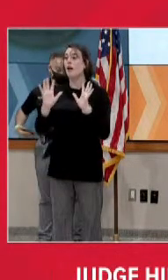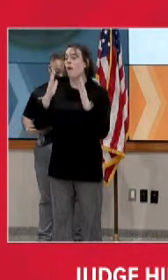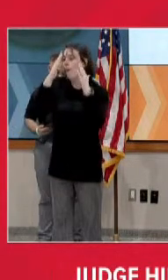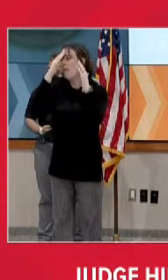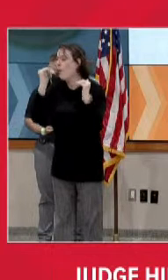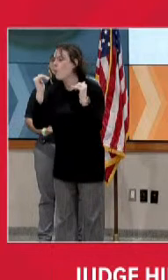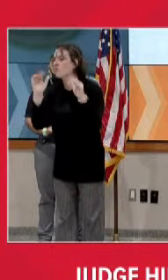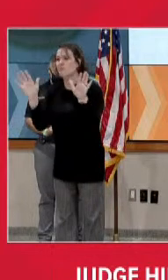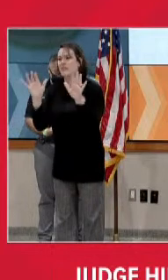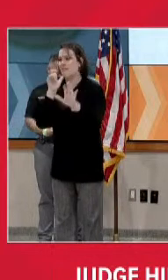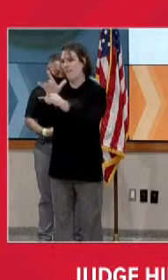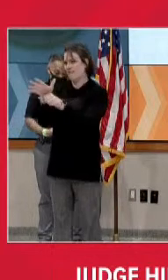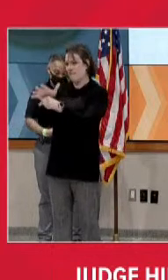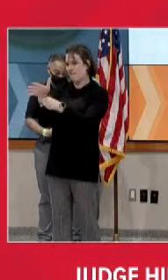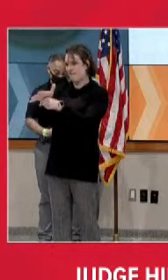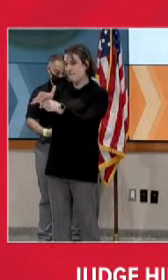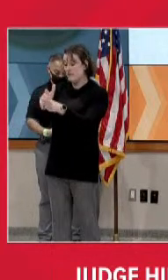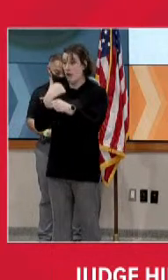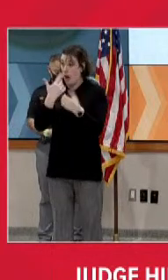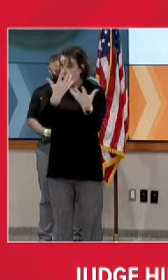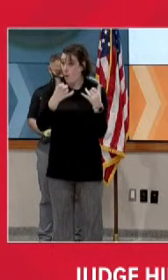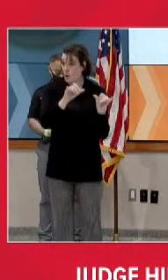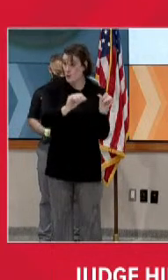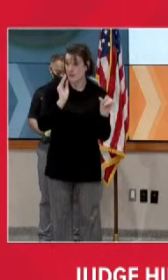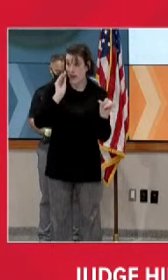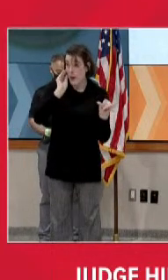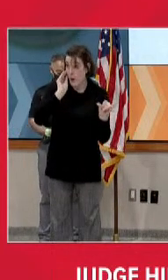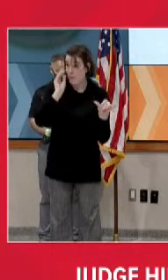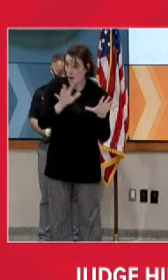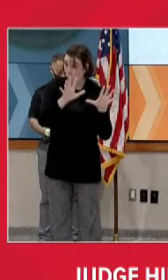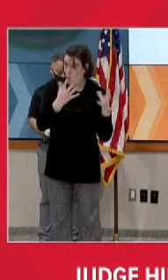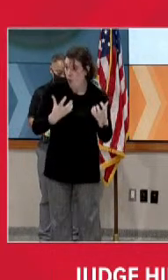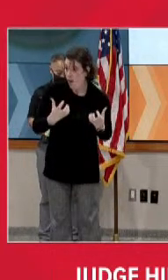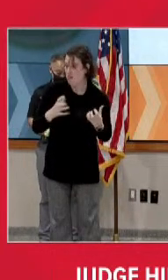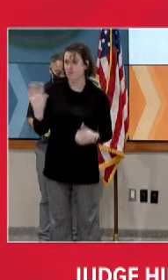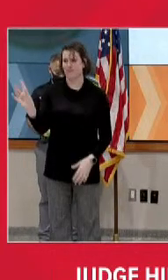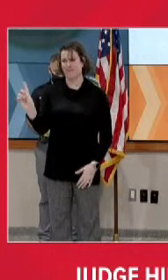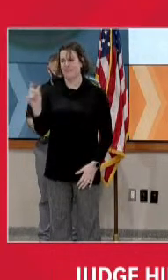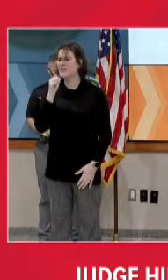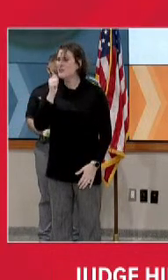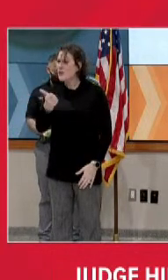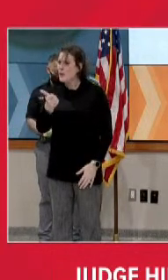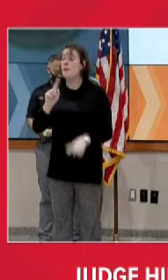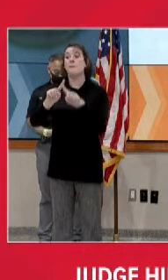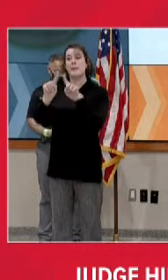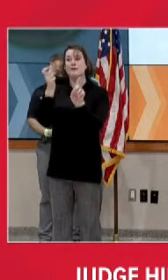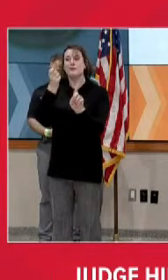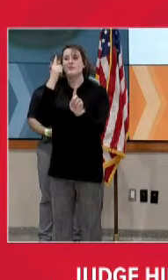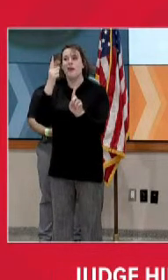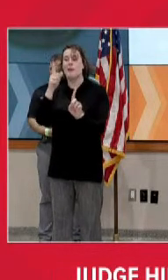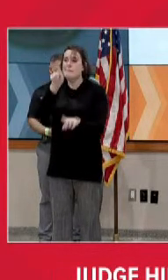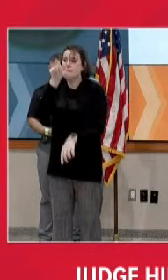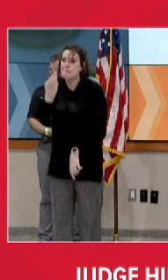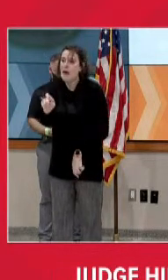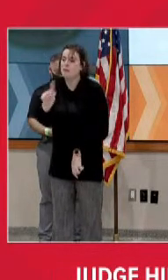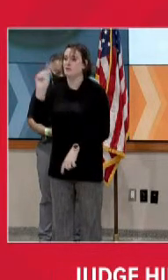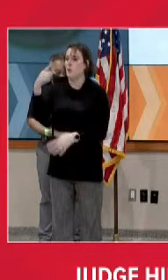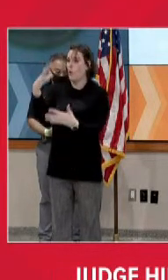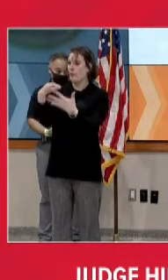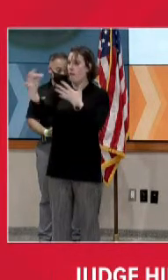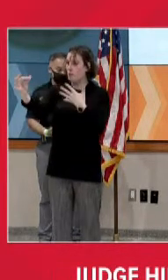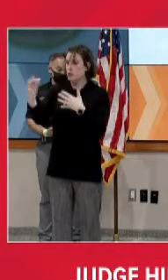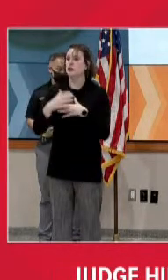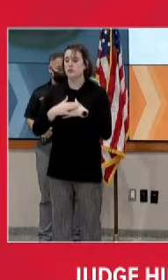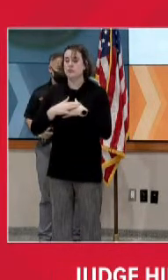this. But it's the only option. It's the only evidence. So I'm going to keep pushing for that enforceability. Obviously,